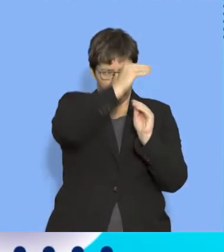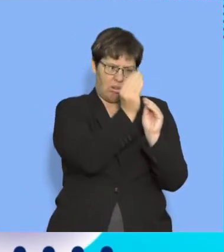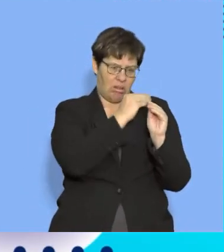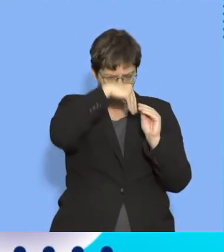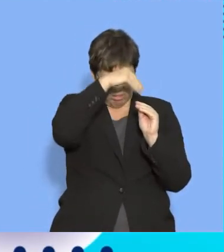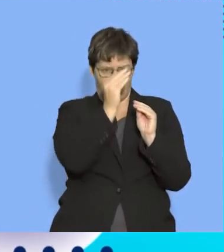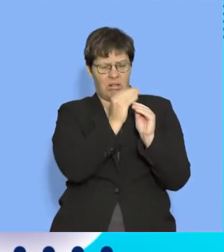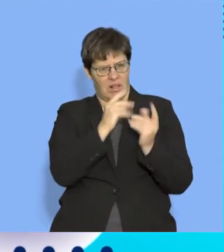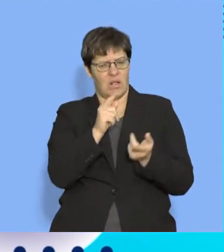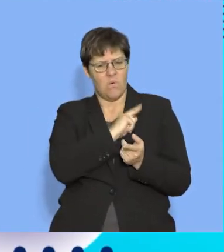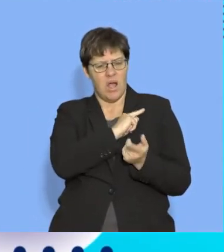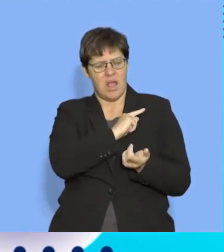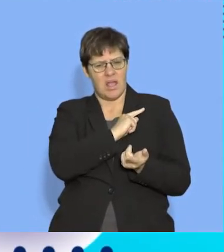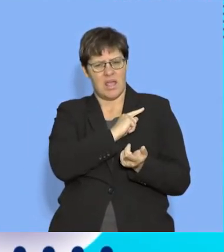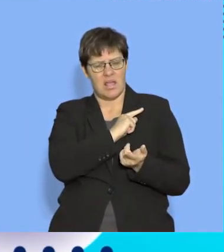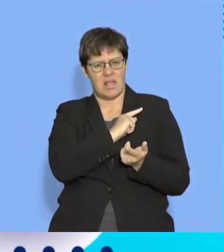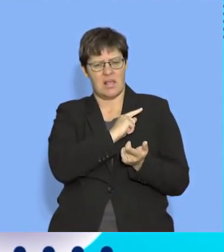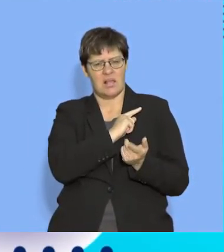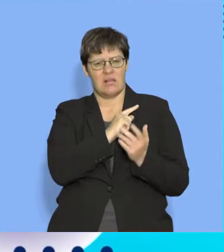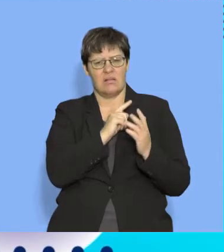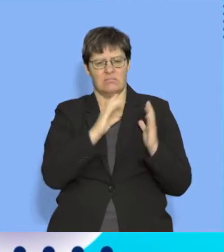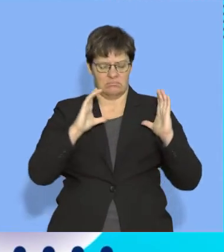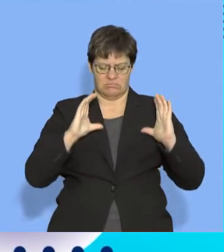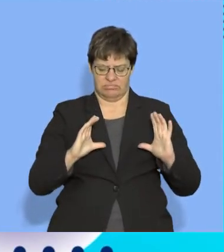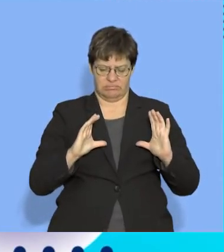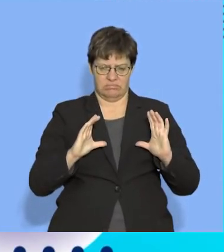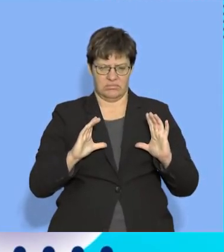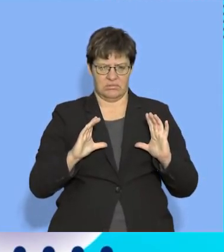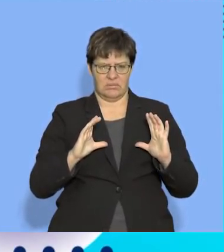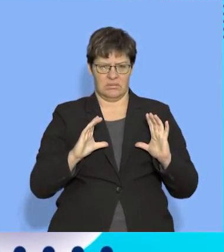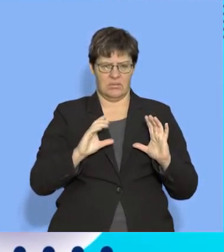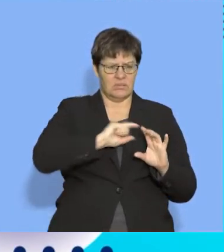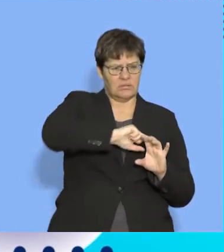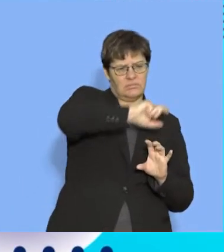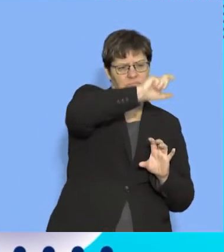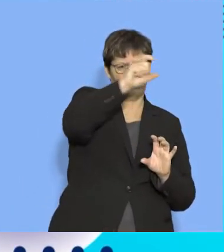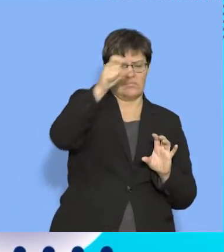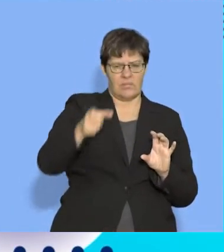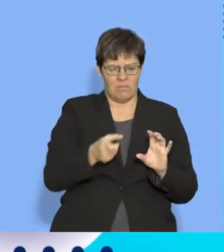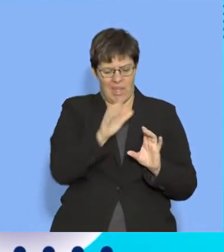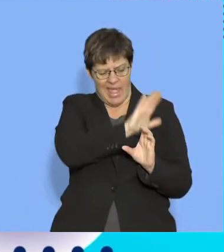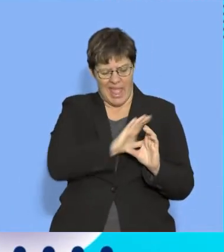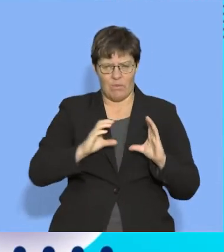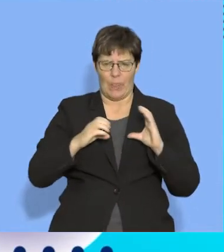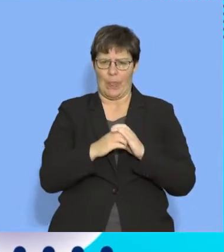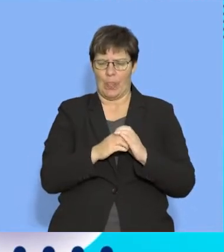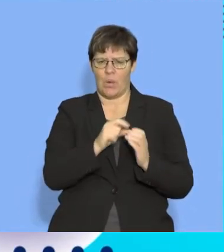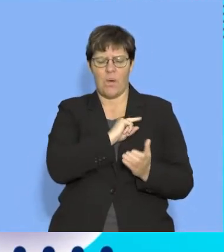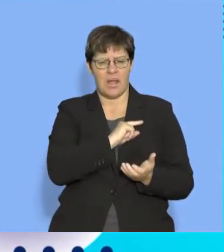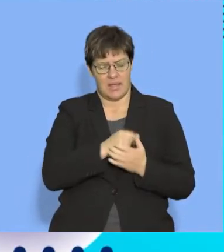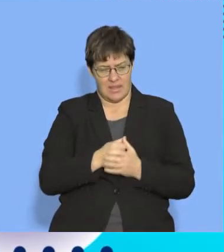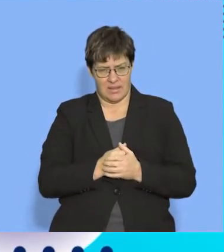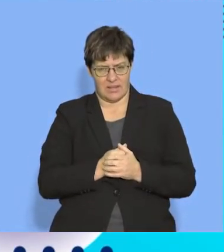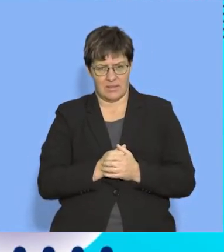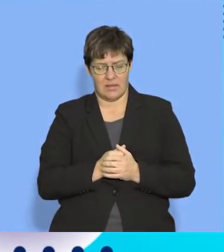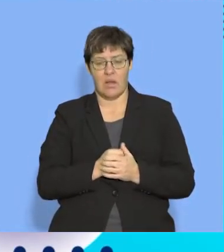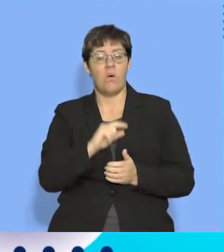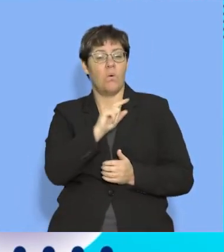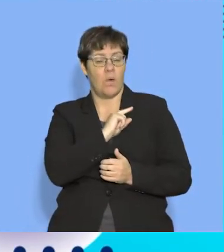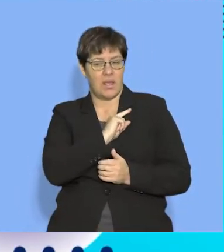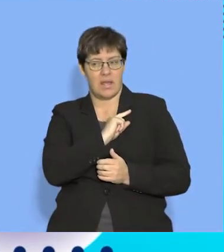and elongated into a large tube that is compacted into this small area. And one of the reasons